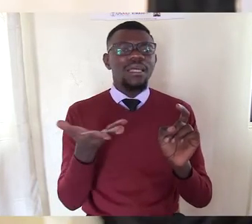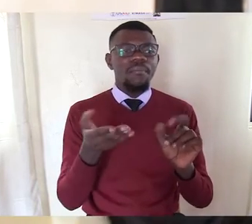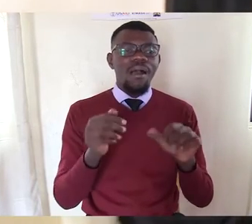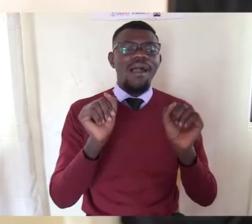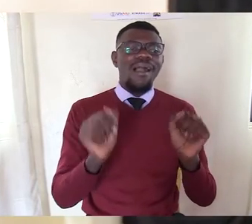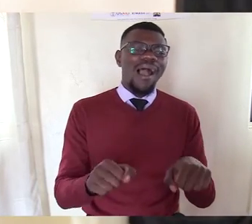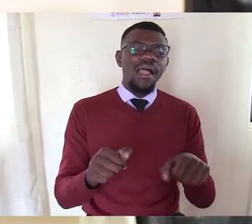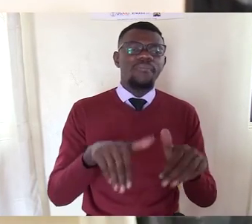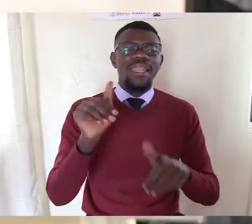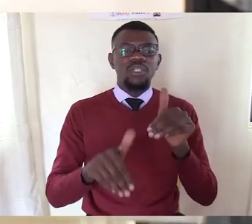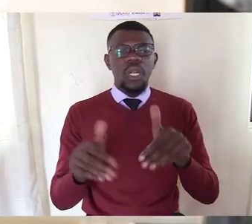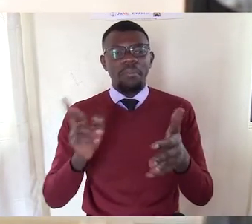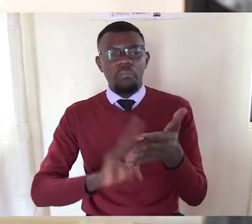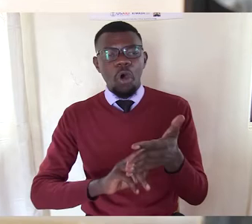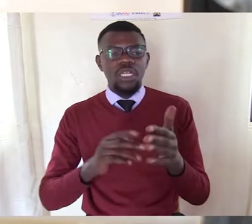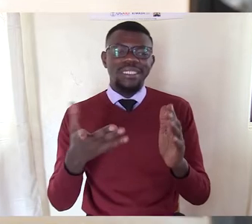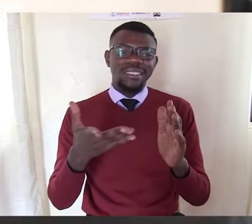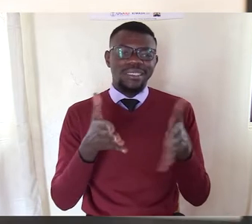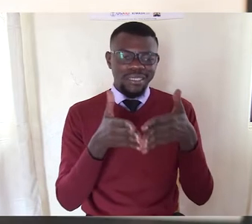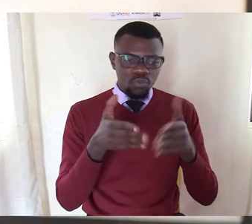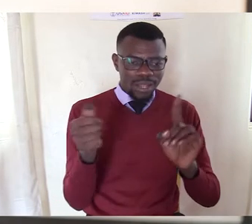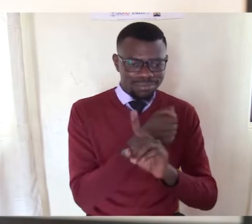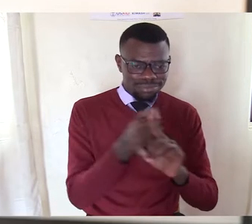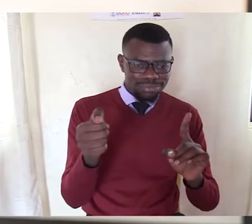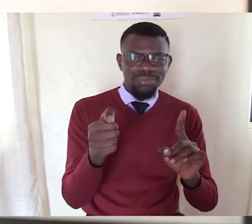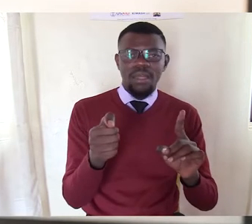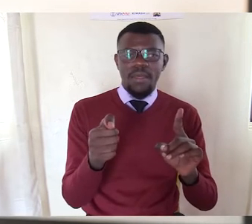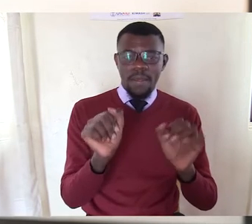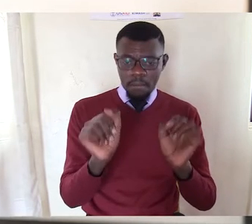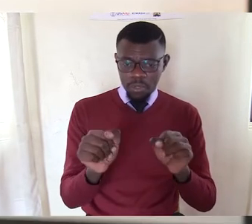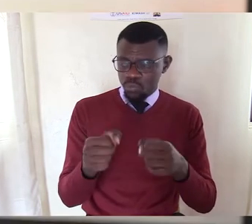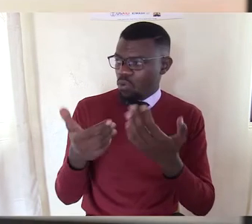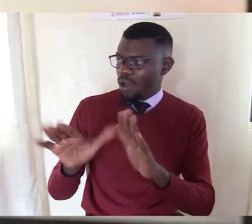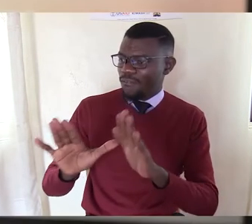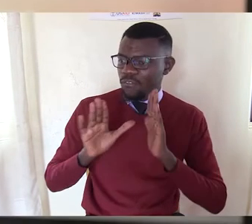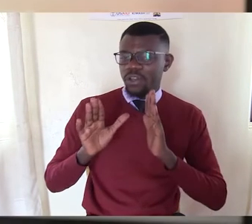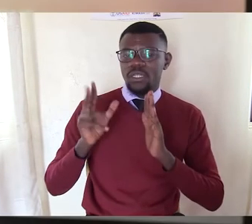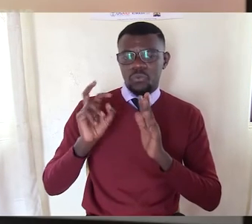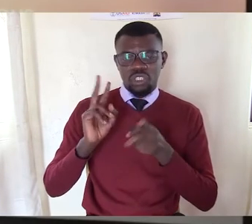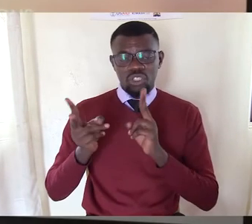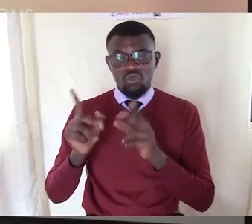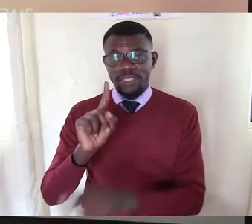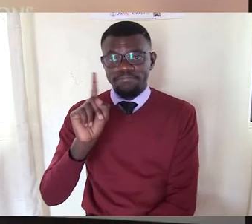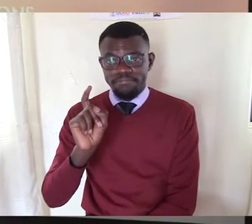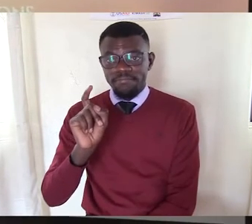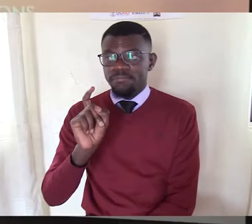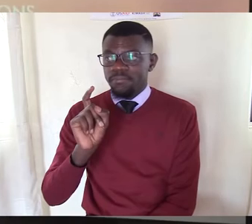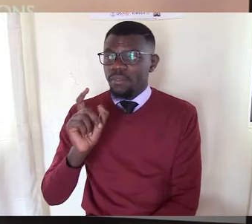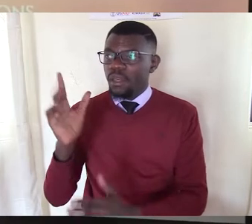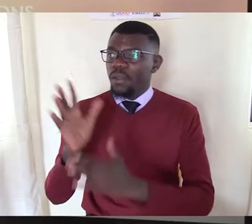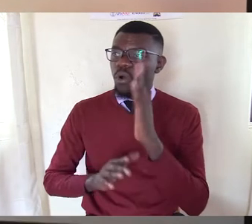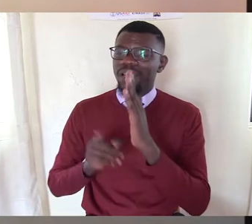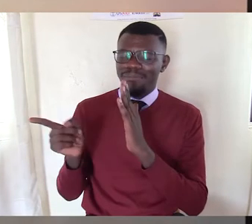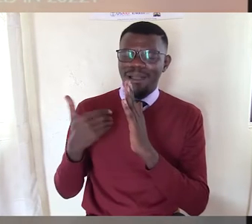of election-related sexual and gender-based violence be avoided in 2022? And then in our report,